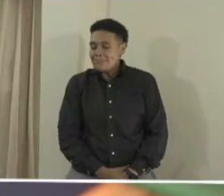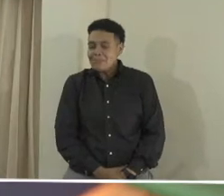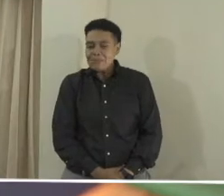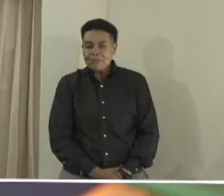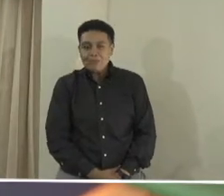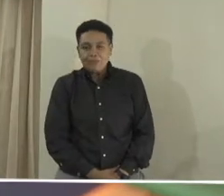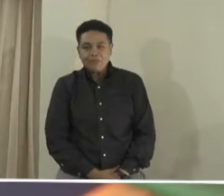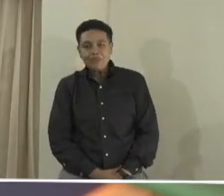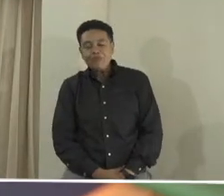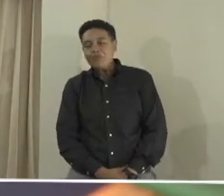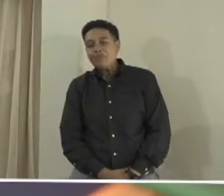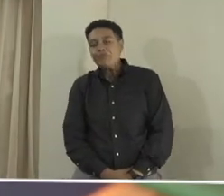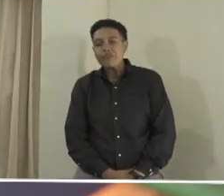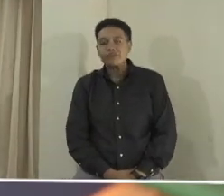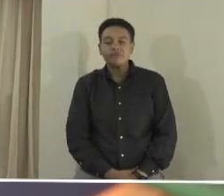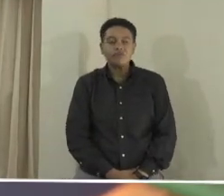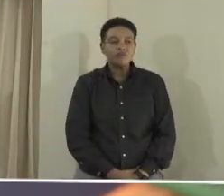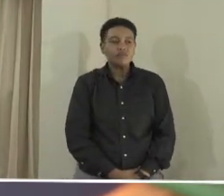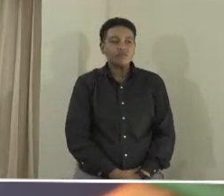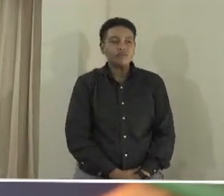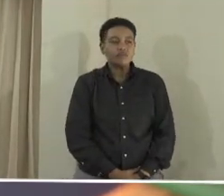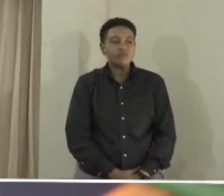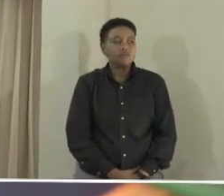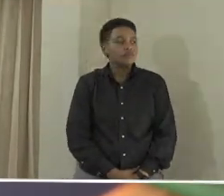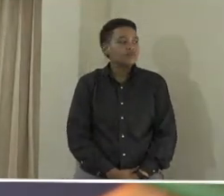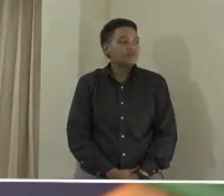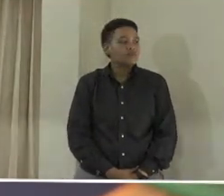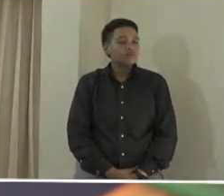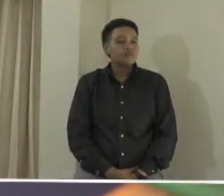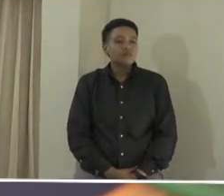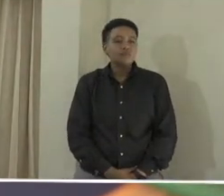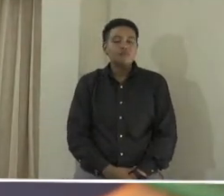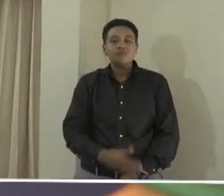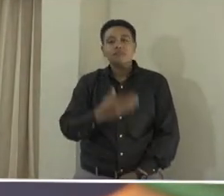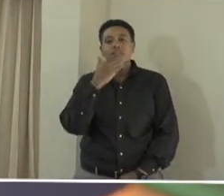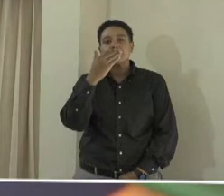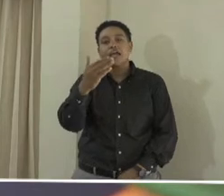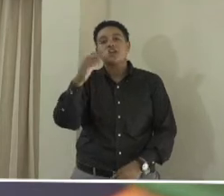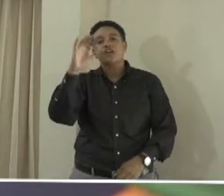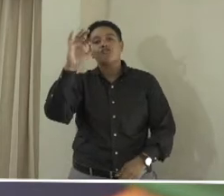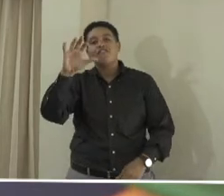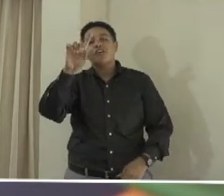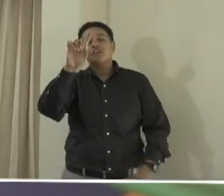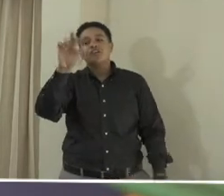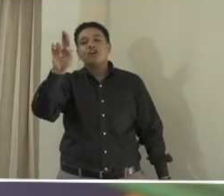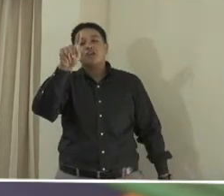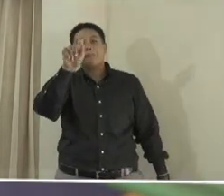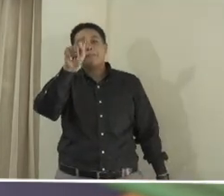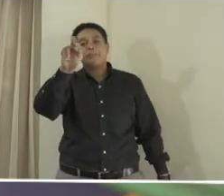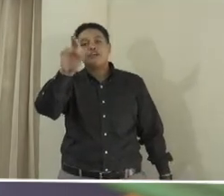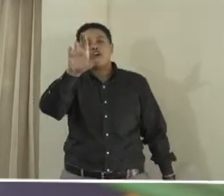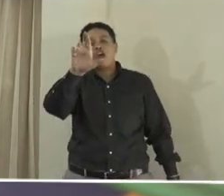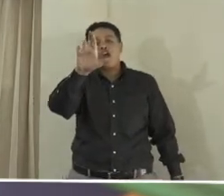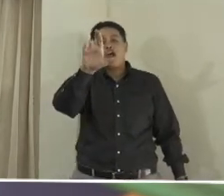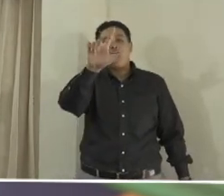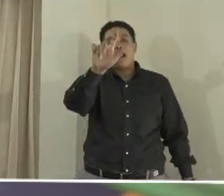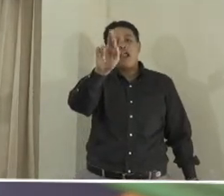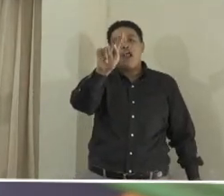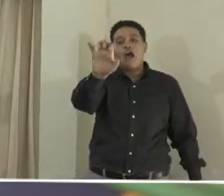Thank you very much, Reverend Dr. Peter Garth. Good morning, everyone.